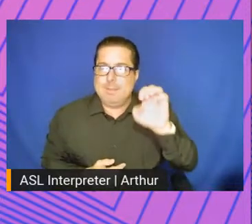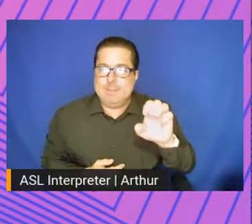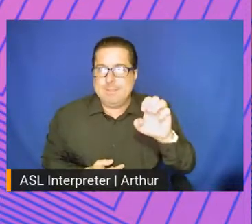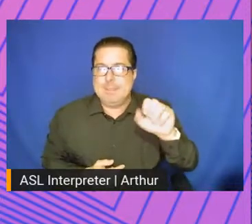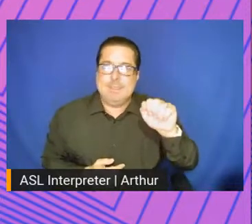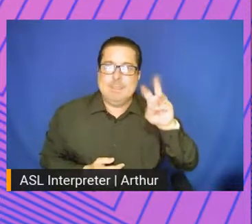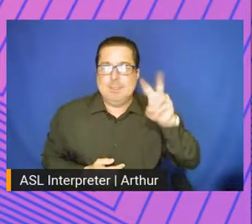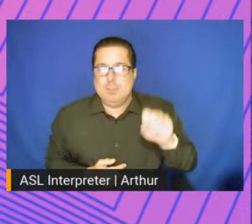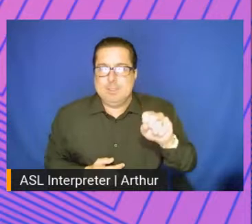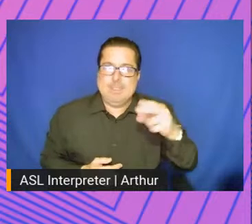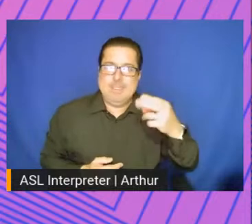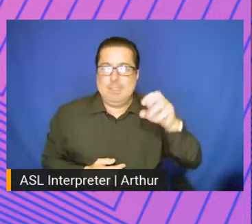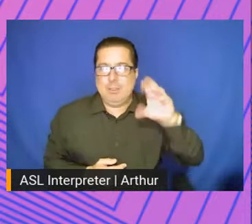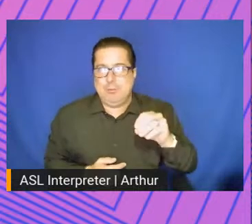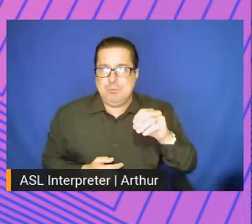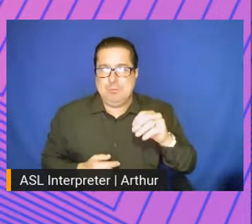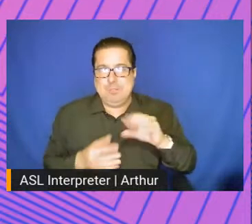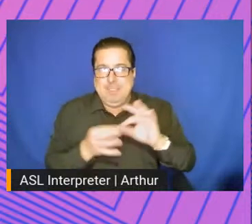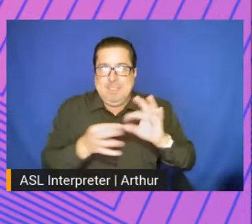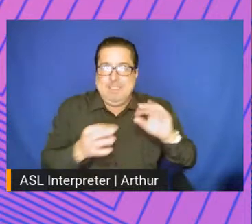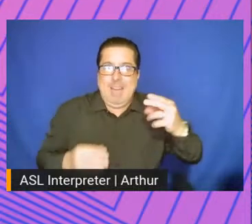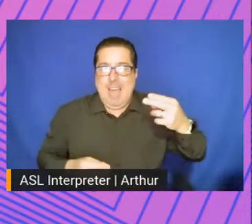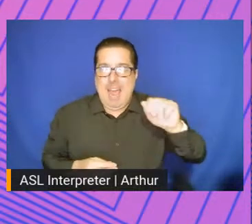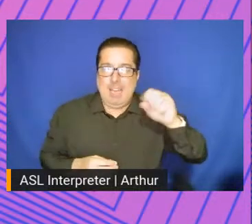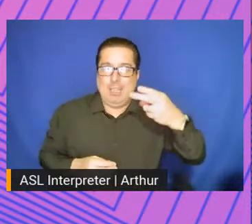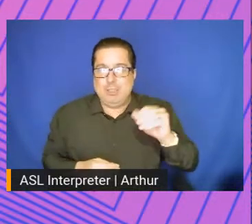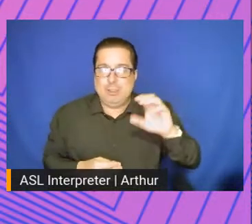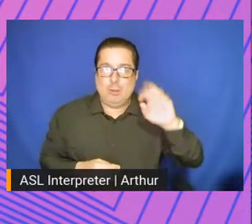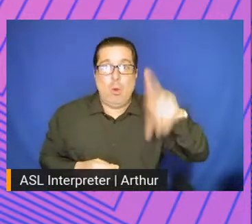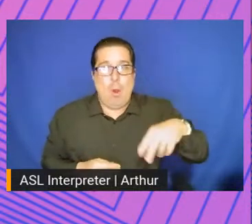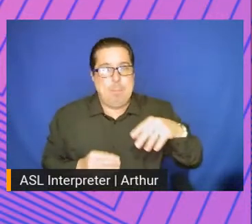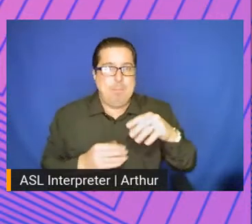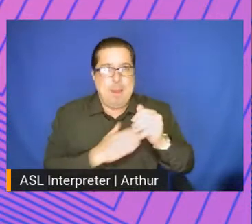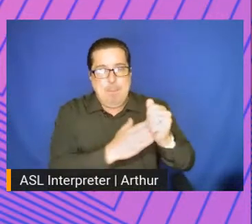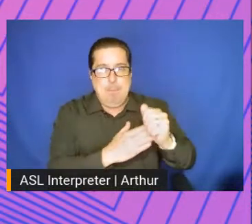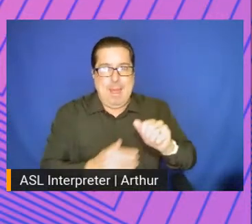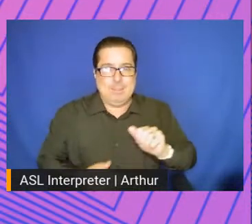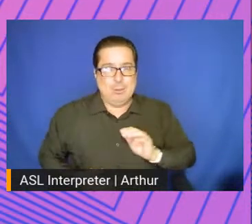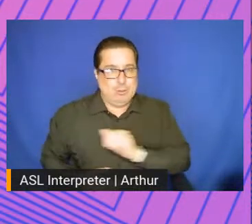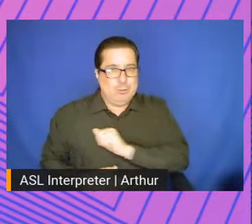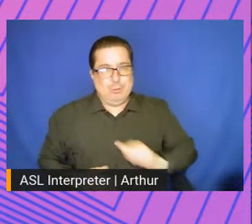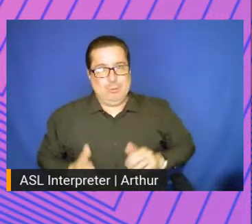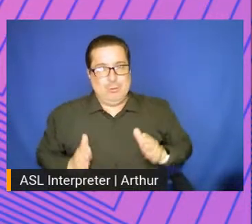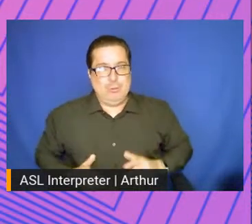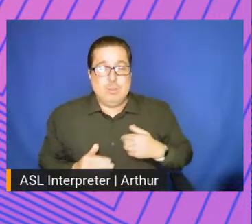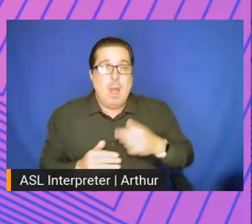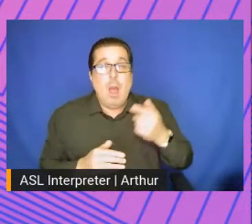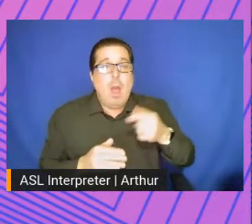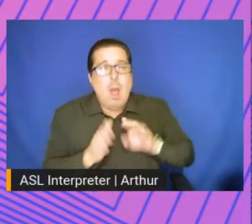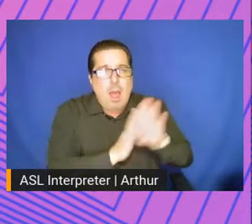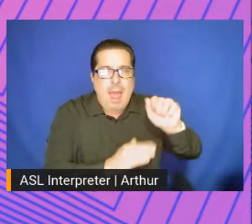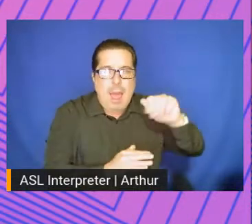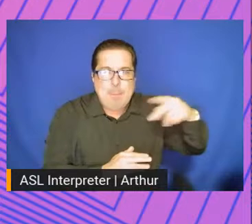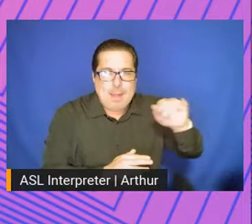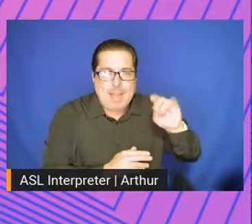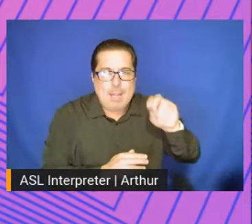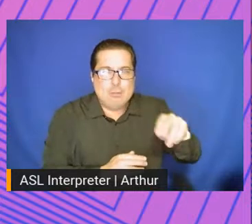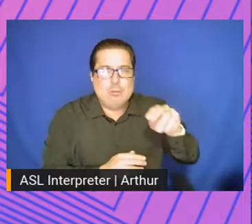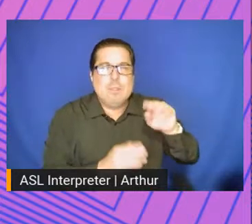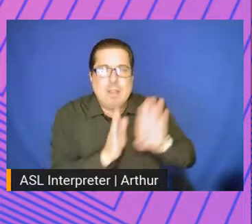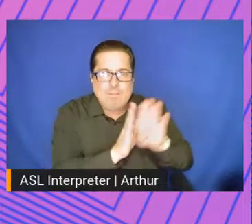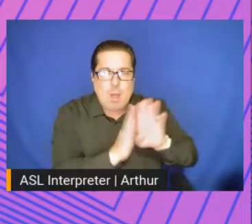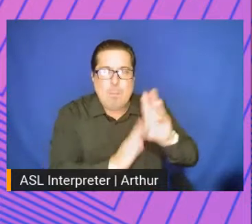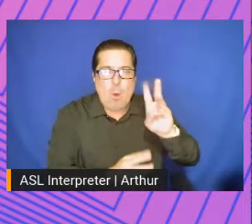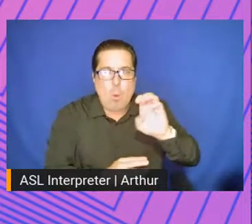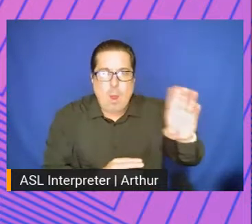ambassador. And just for a little bit of background on my career, I started off in application development with a focus on web and mobile